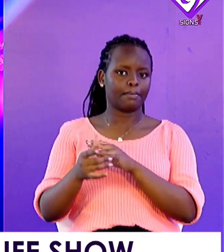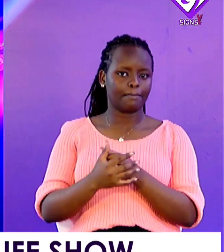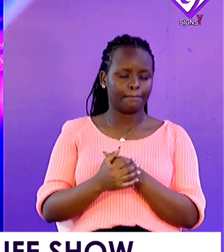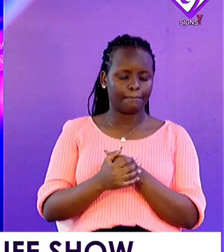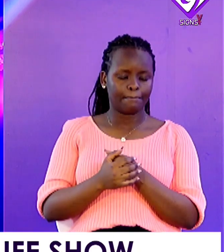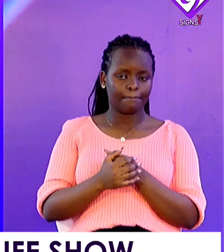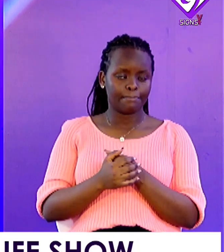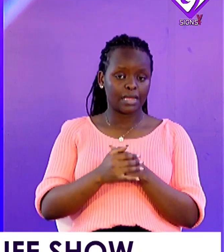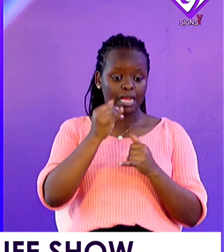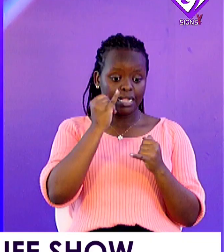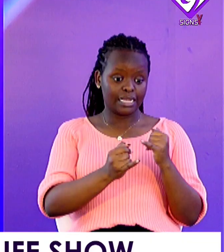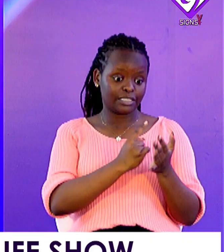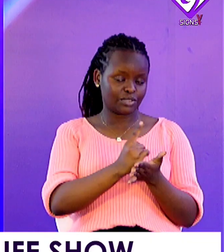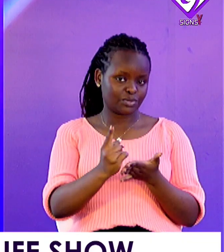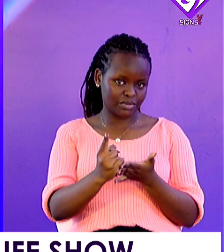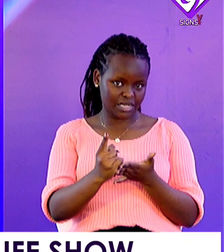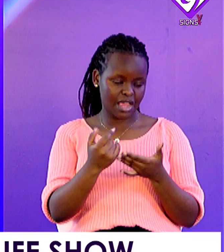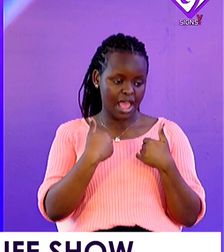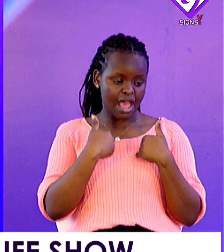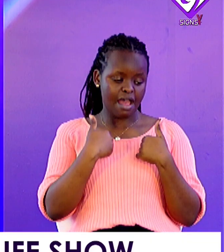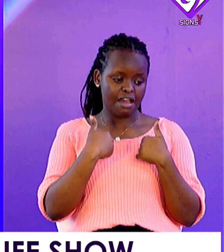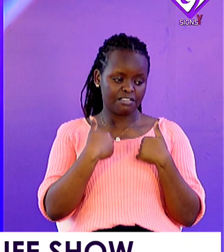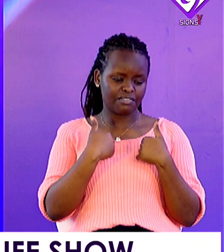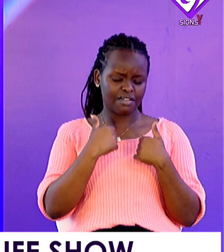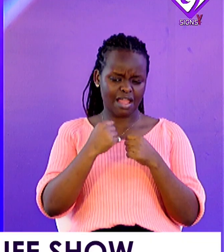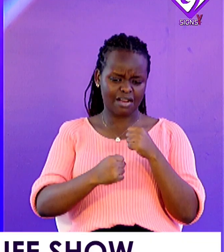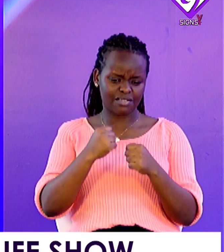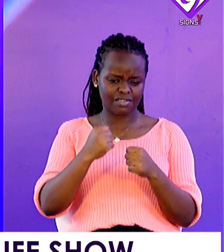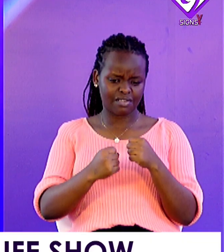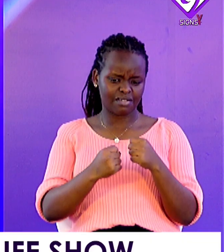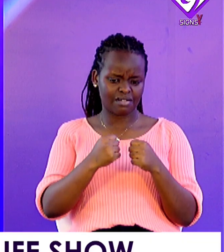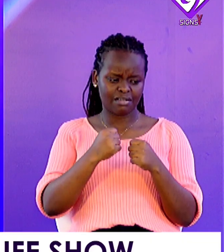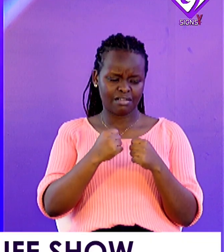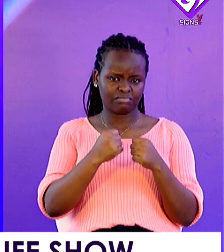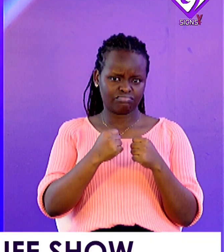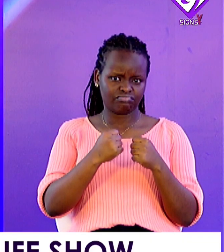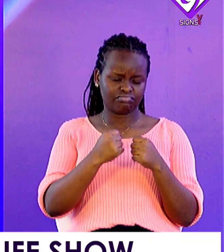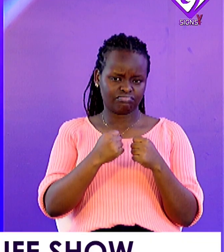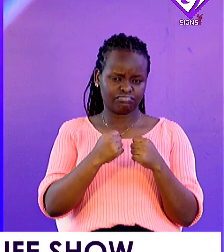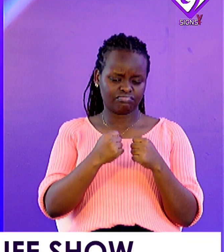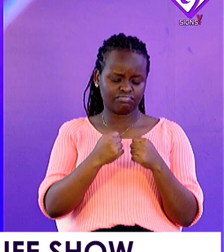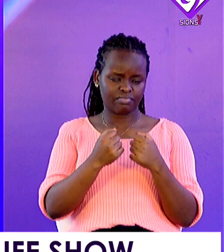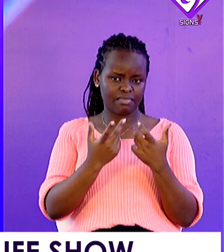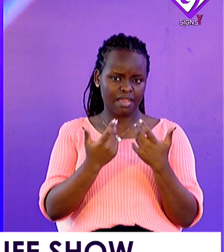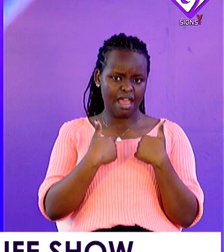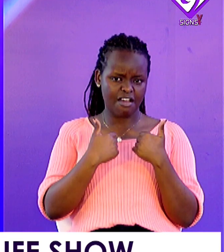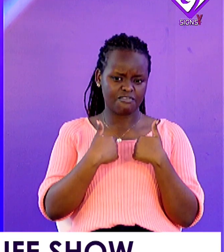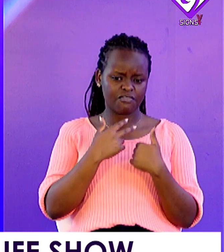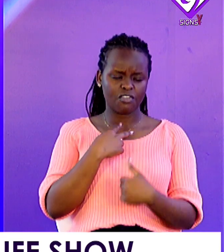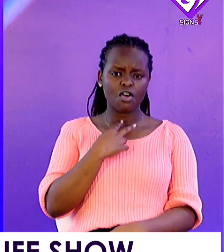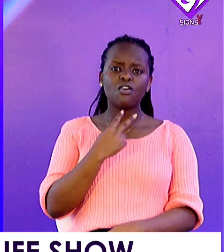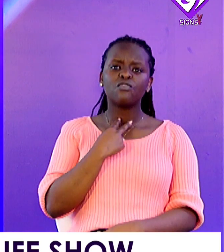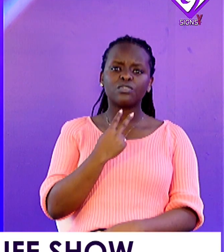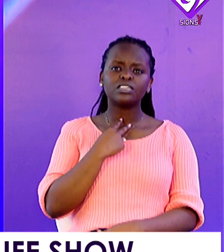precisely last week, there was a running call. There was some kind of, voice around